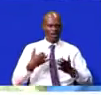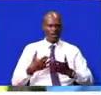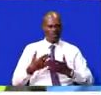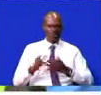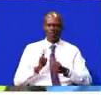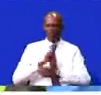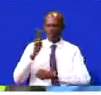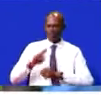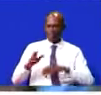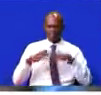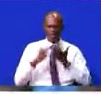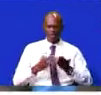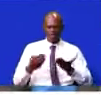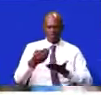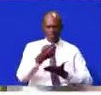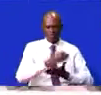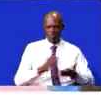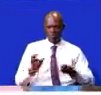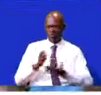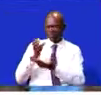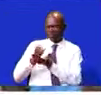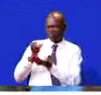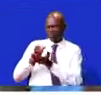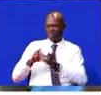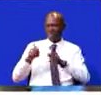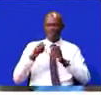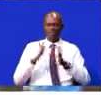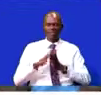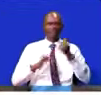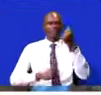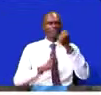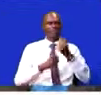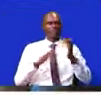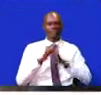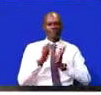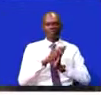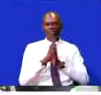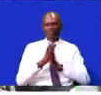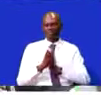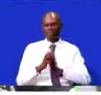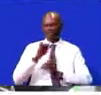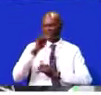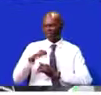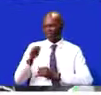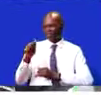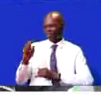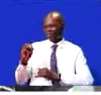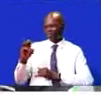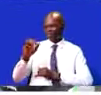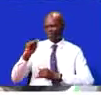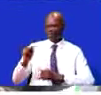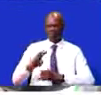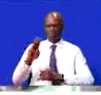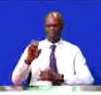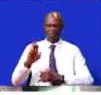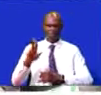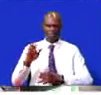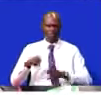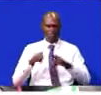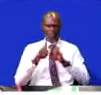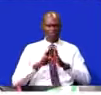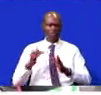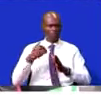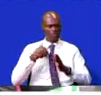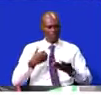okombe mag plastic ma gitiyogo. Ondamo mana osir lwedo gi MCA ma Nyalenda bi migosi James Were. So now we have cemetery, we are going